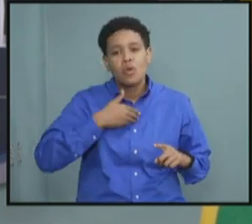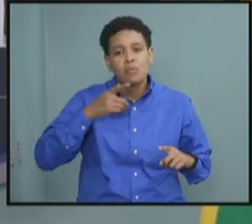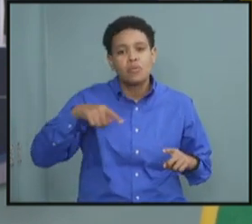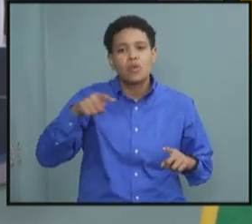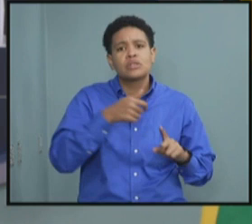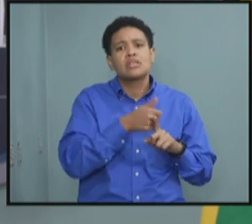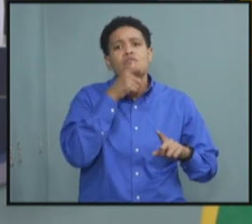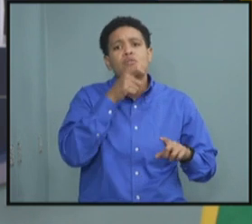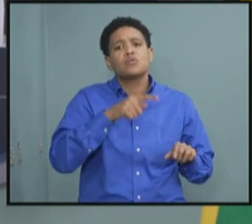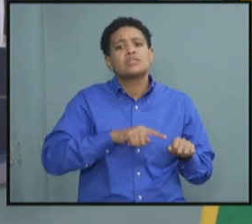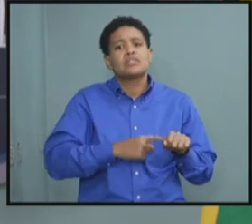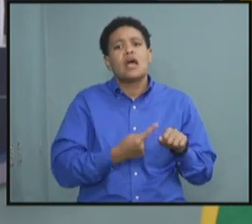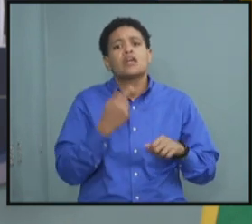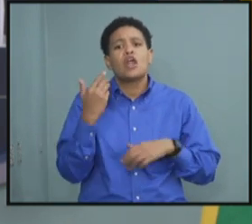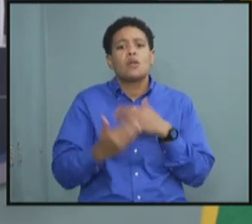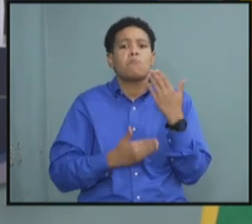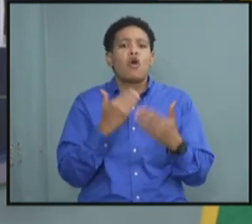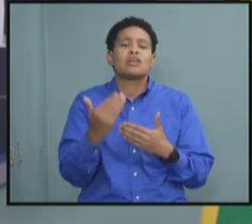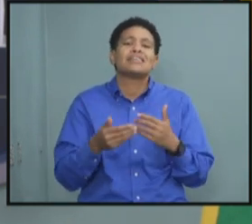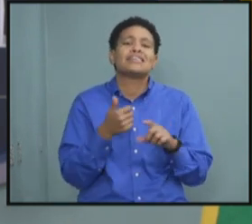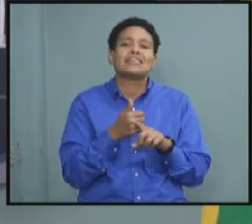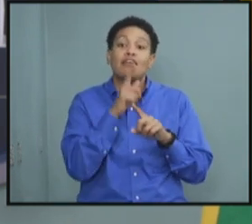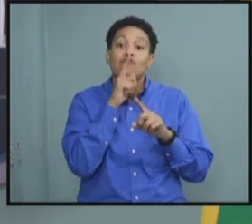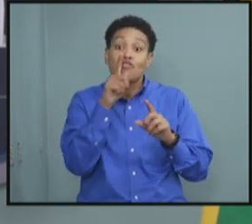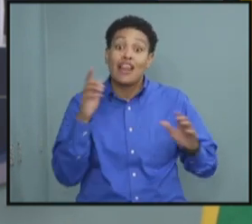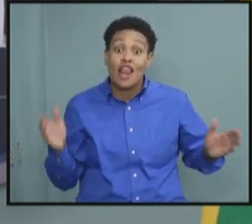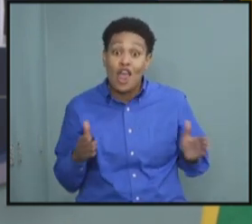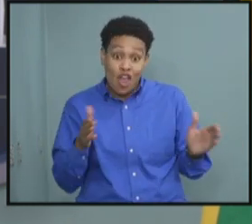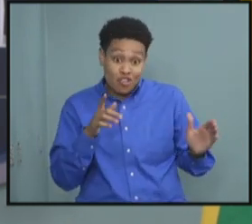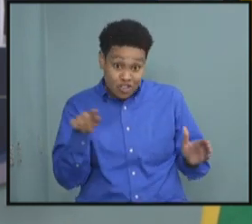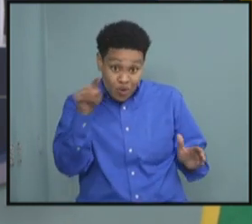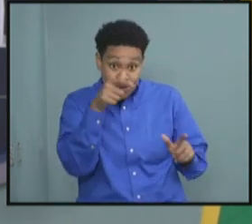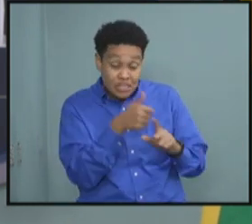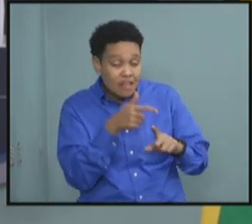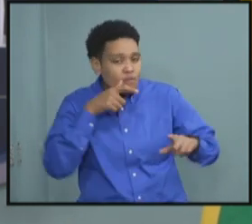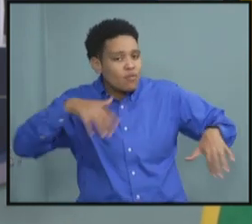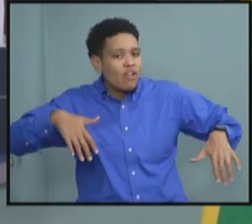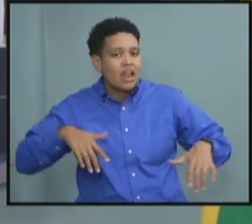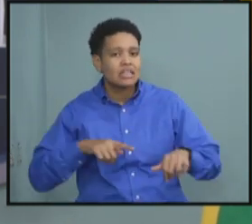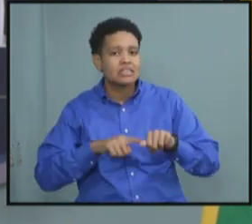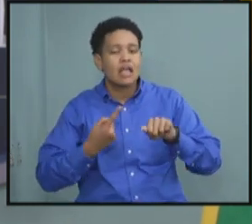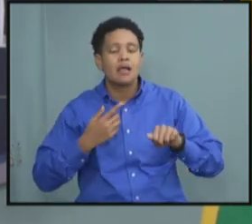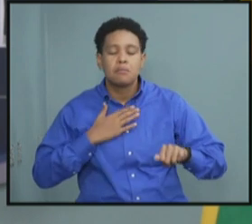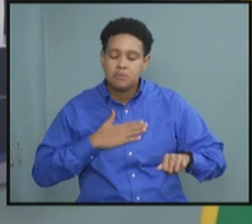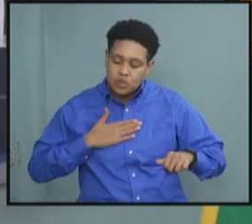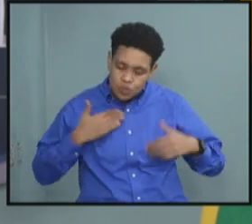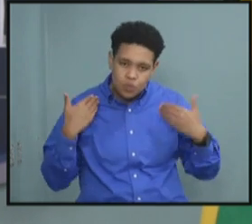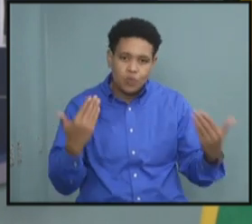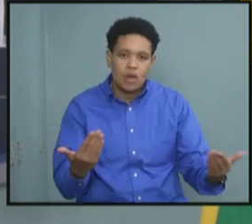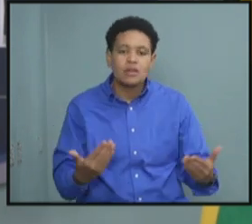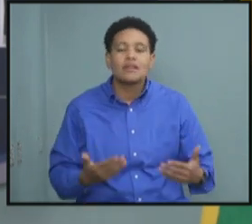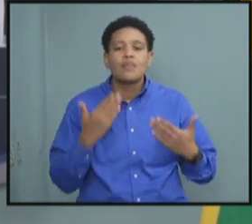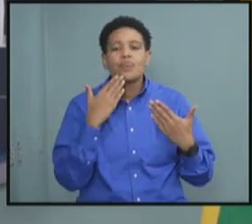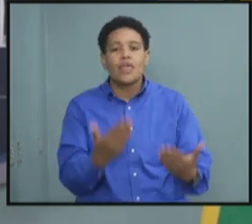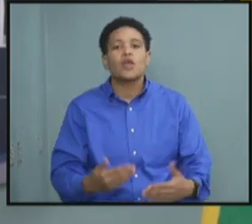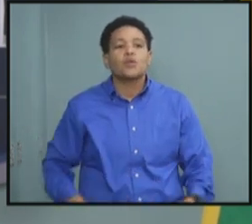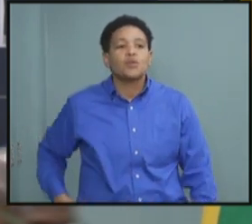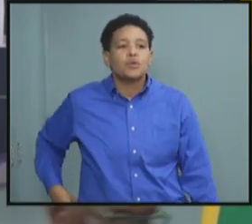who have started the process and to encourage those who have not started to proceed. Thank you.